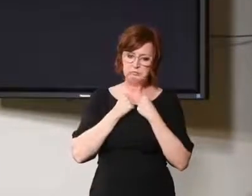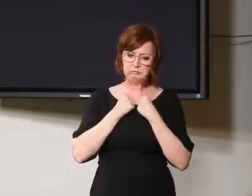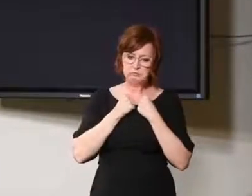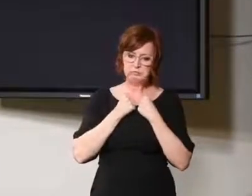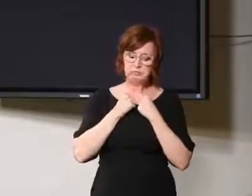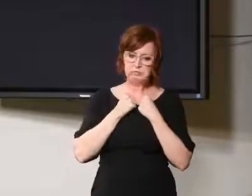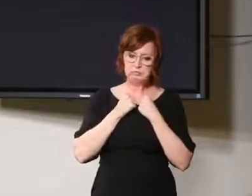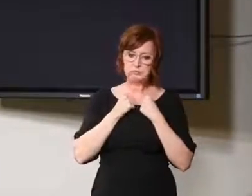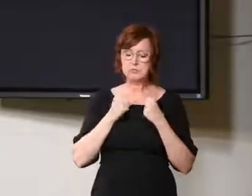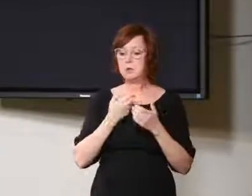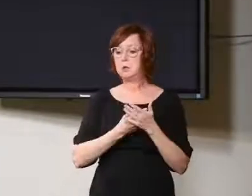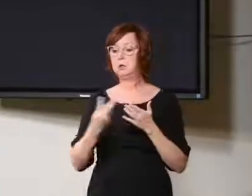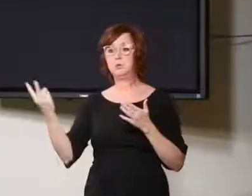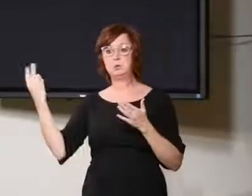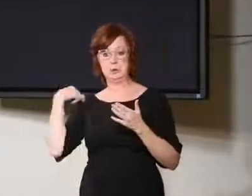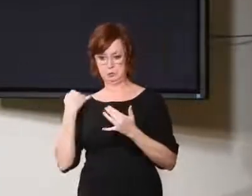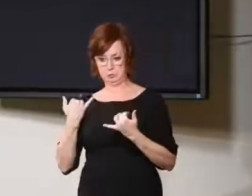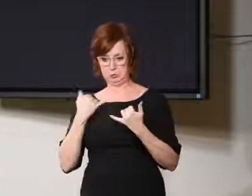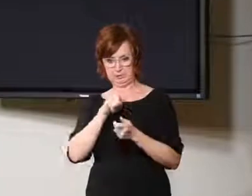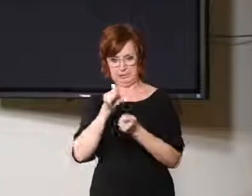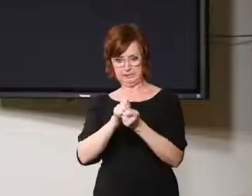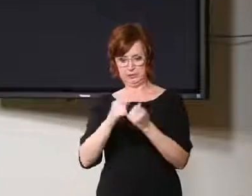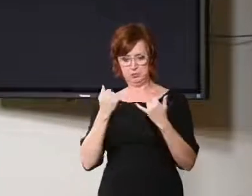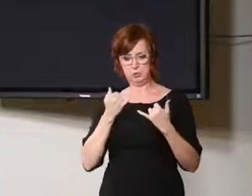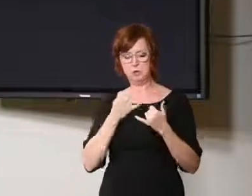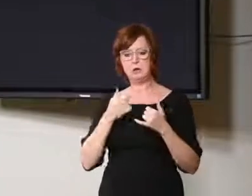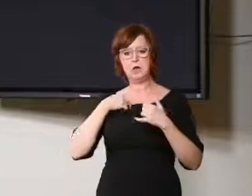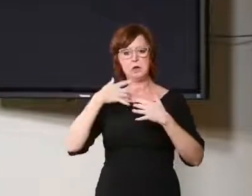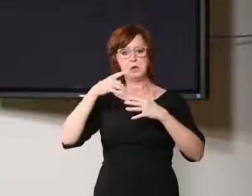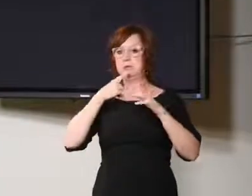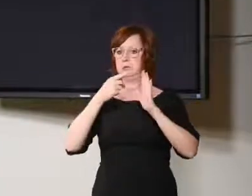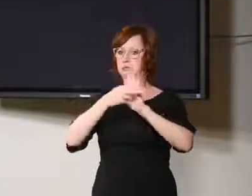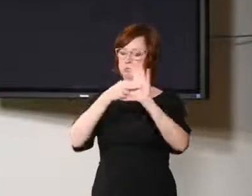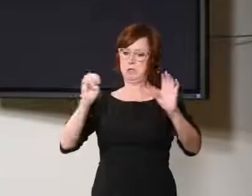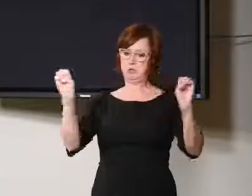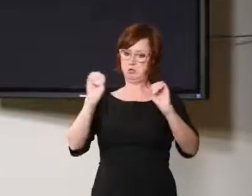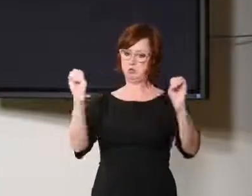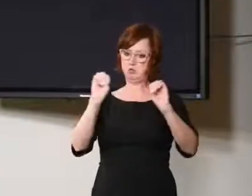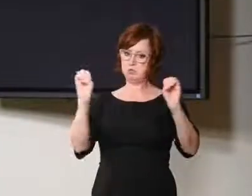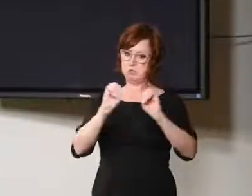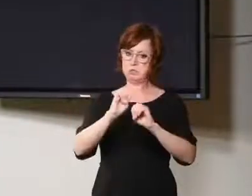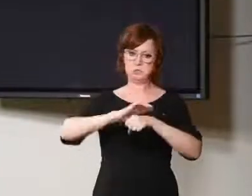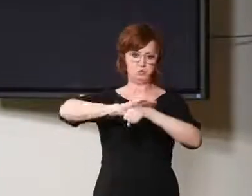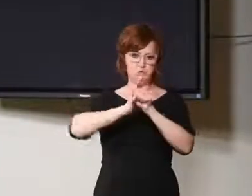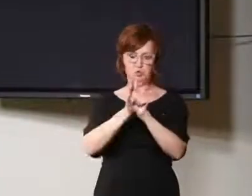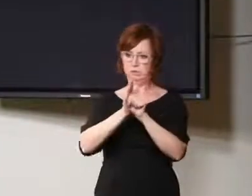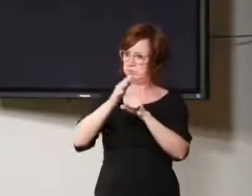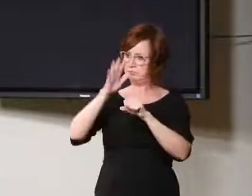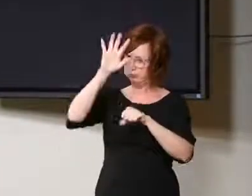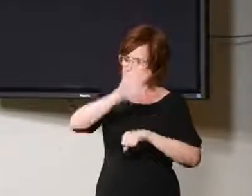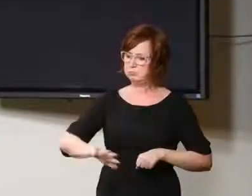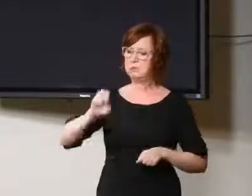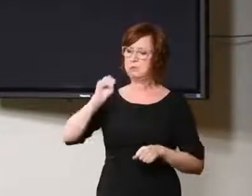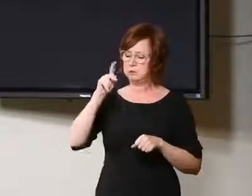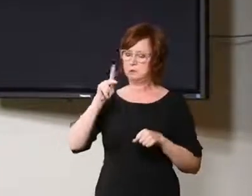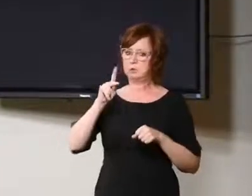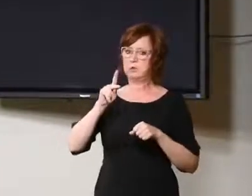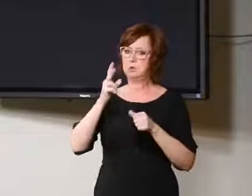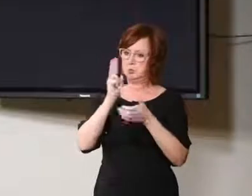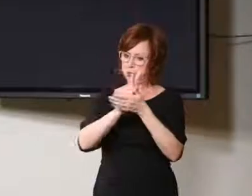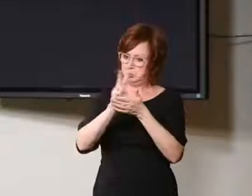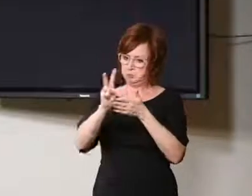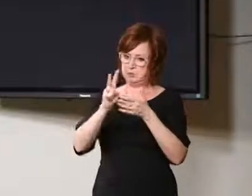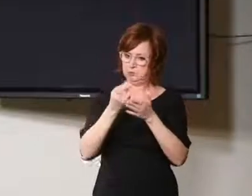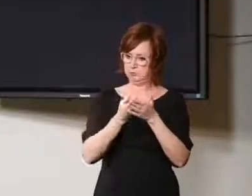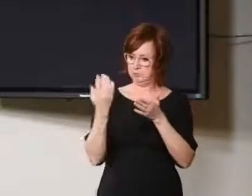emergency to deal with the COVID-19 pandemic in Saskatchewan, and today I am extending that state of emergency for an additional